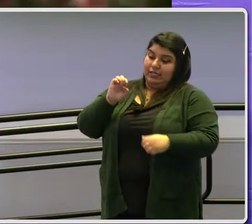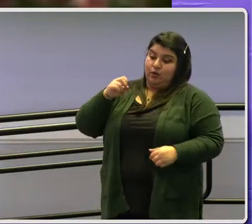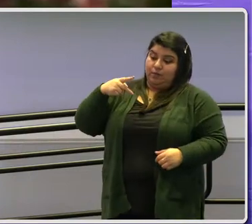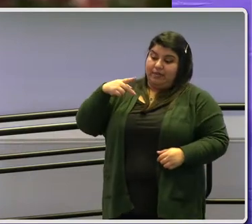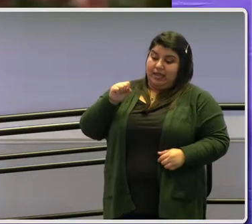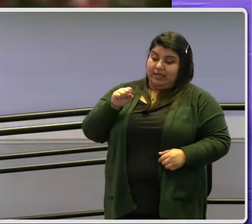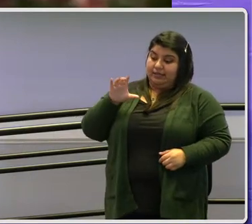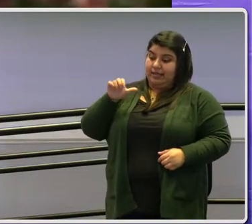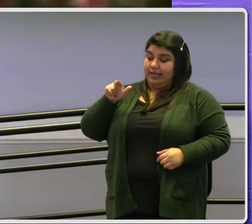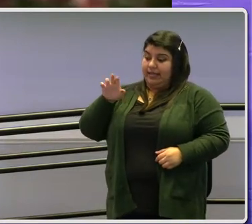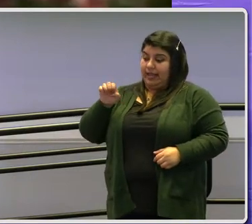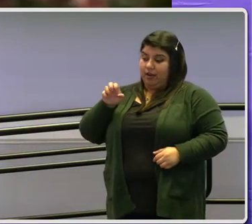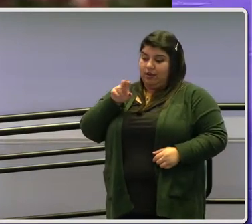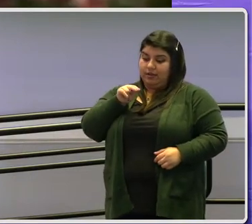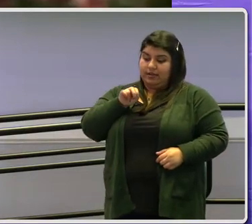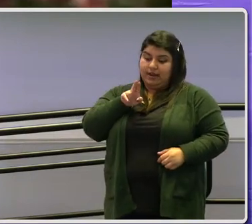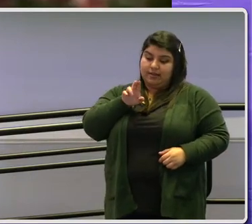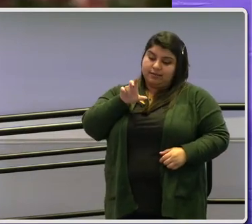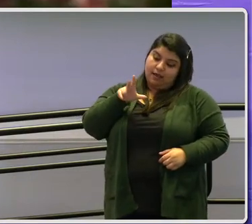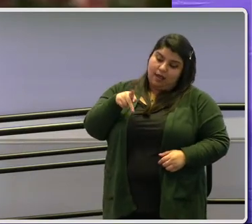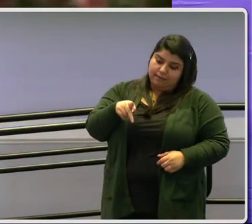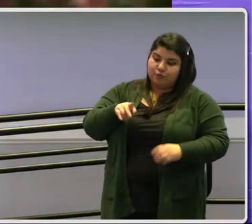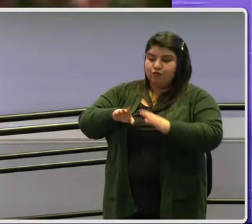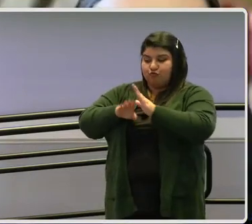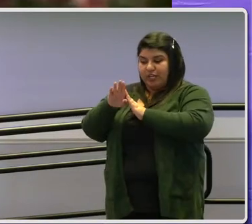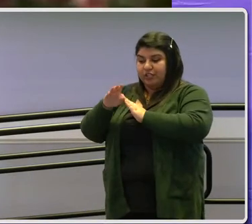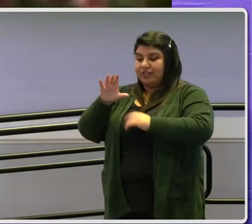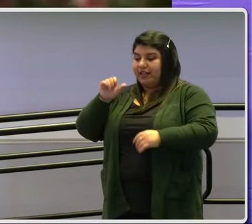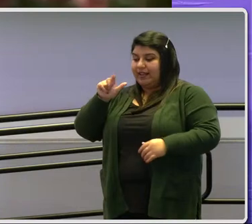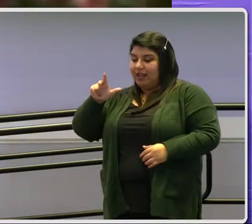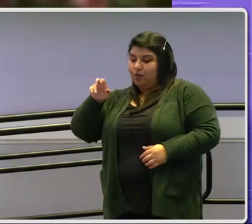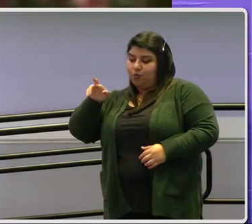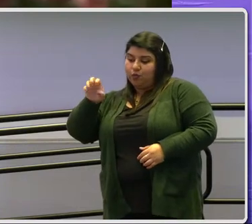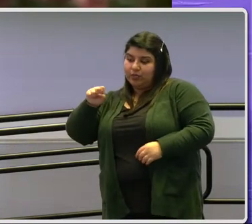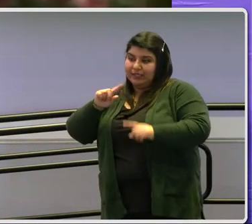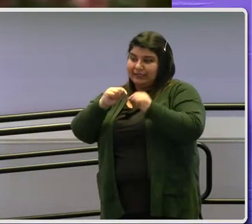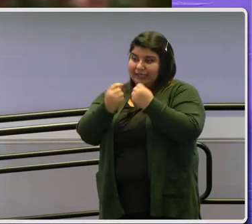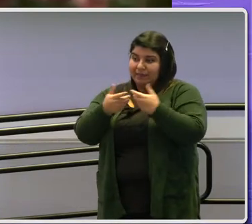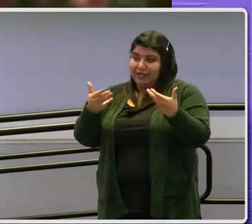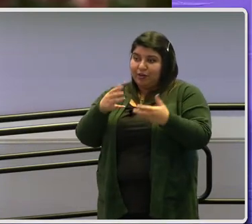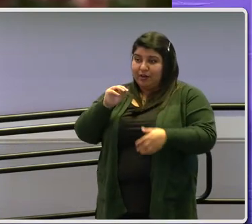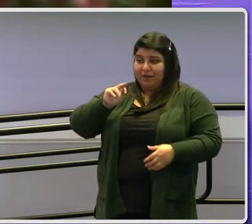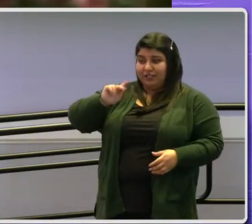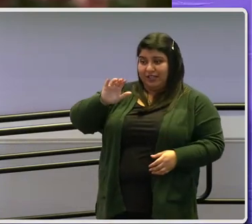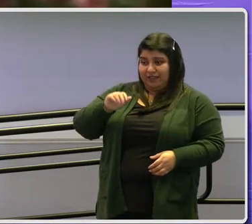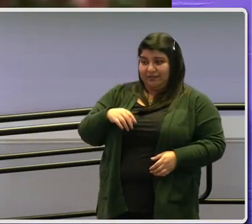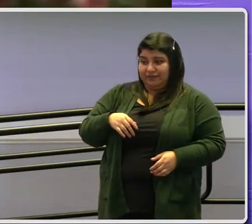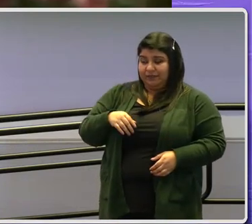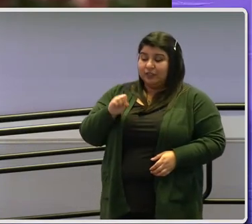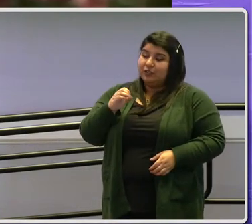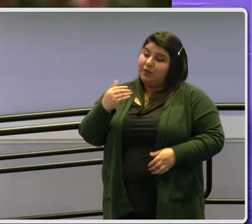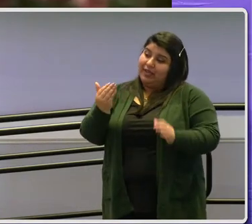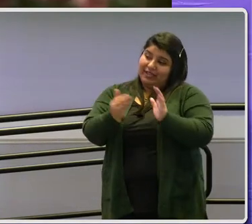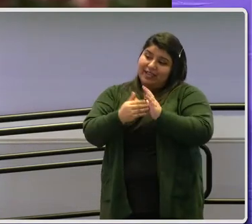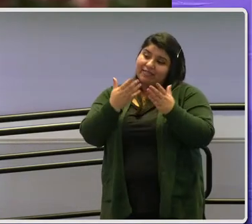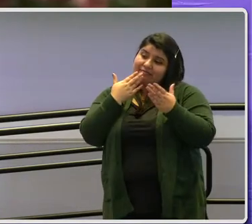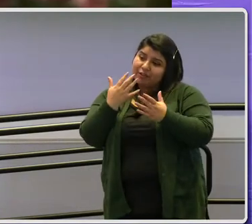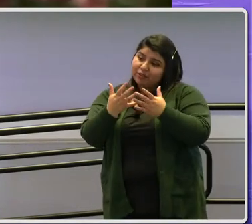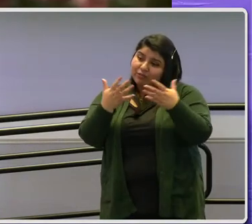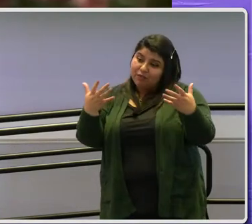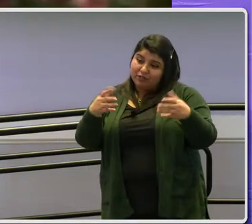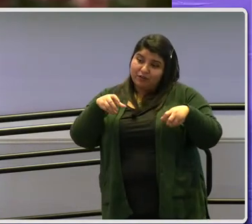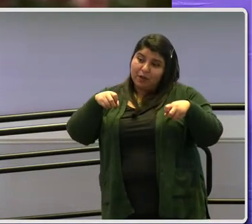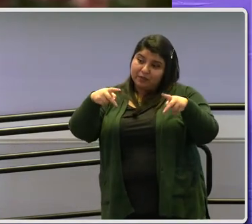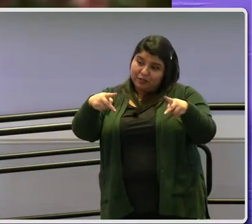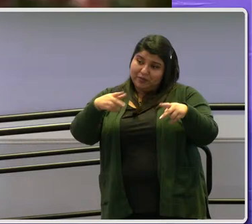CARE, NextUp Reach, and CalWORKs team at Mt. SAC. So thank you once again for the opportunity